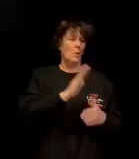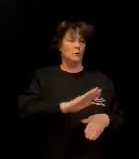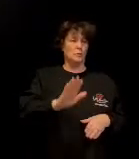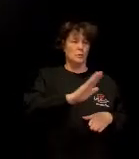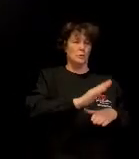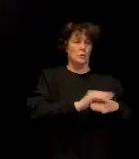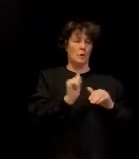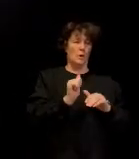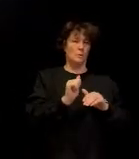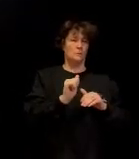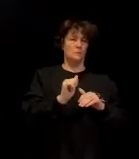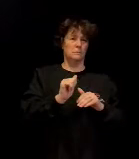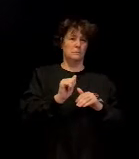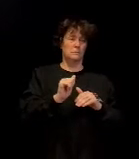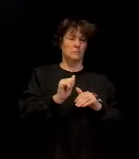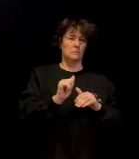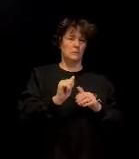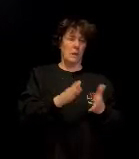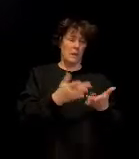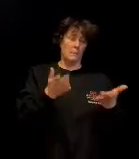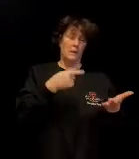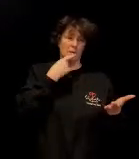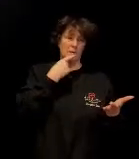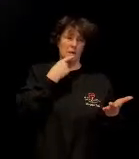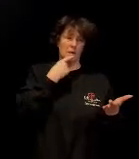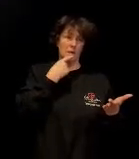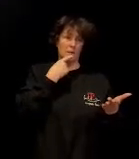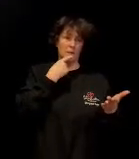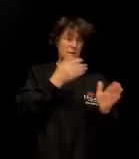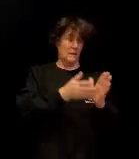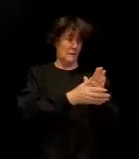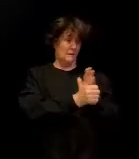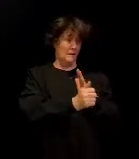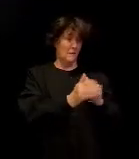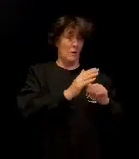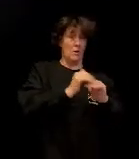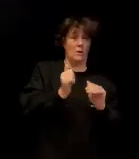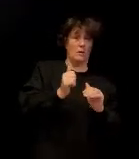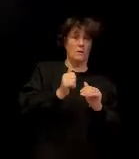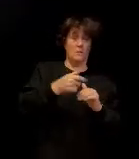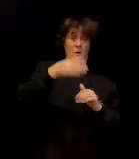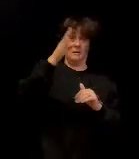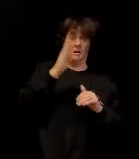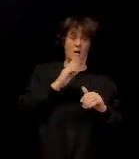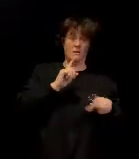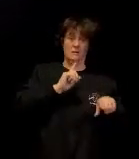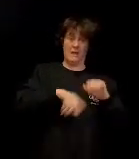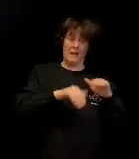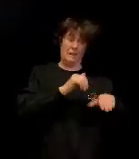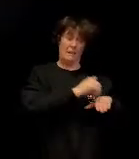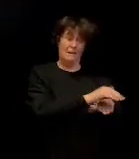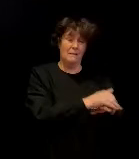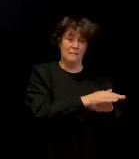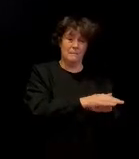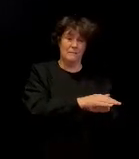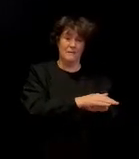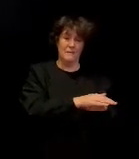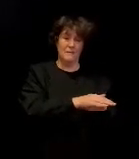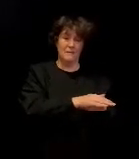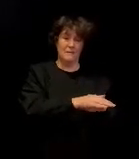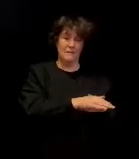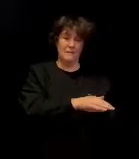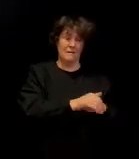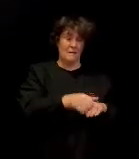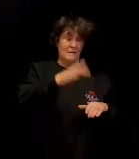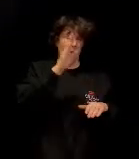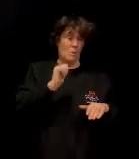calling? The Amplified Version says, "For the gifts and the calling of God are irrevocable. For He does not withdraw what